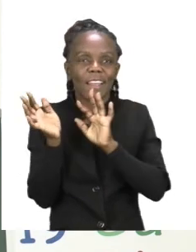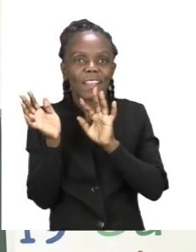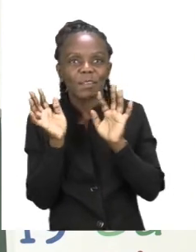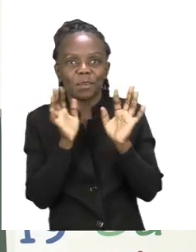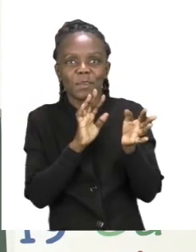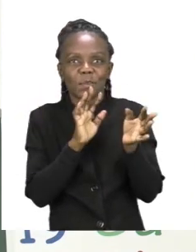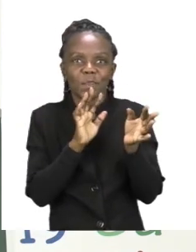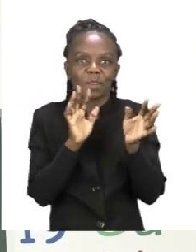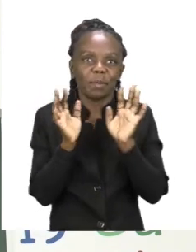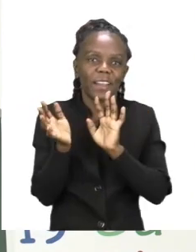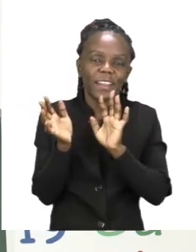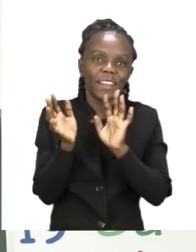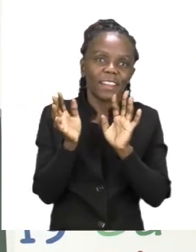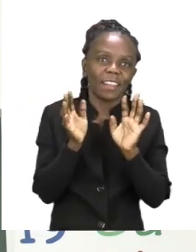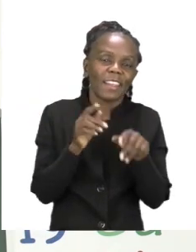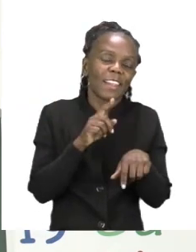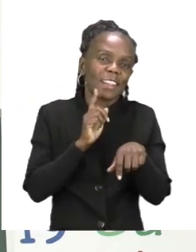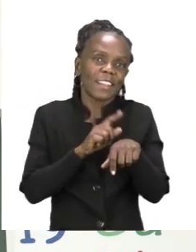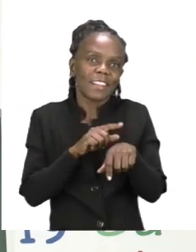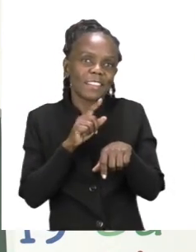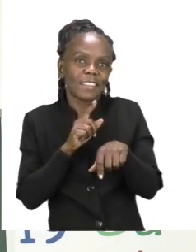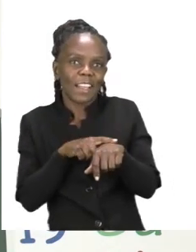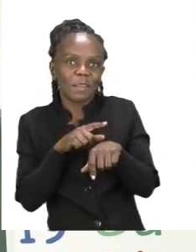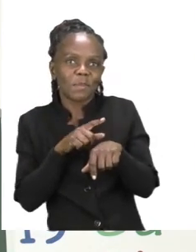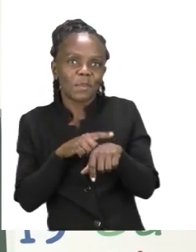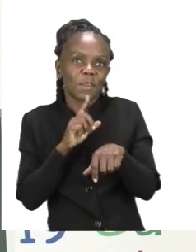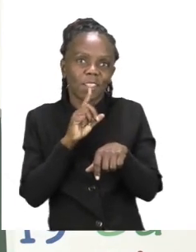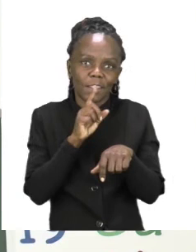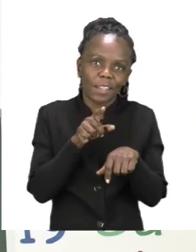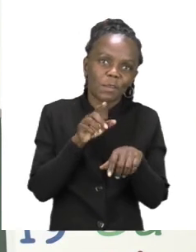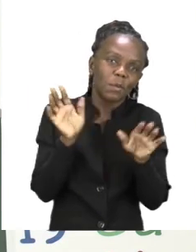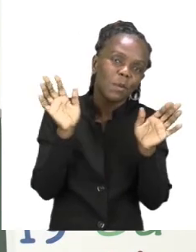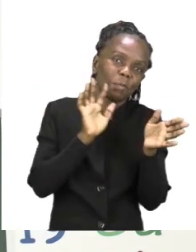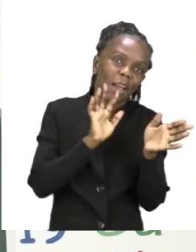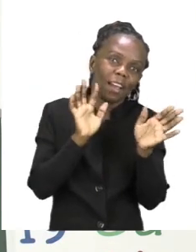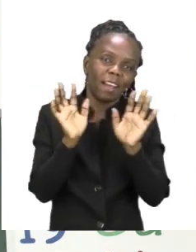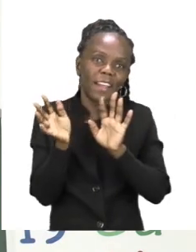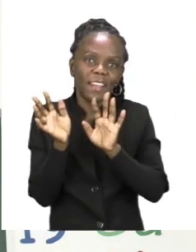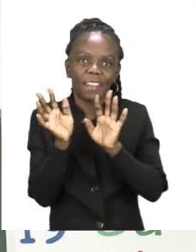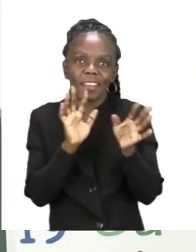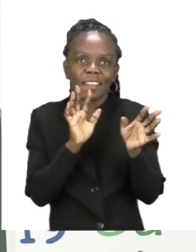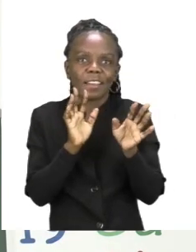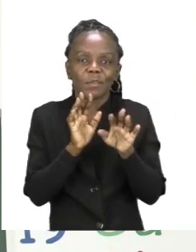Goodbye, goodbye, it's time to say goodbye.